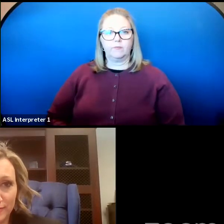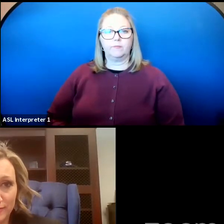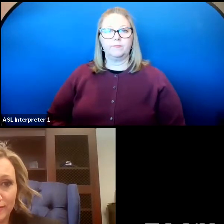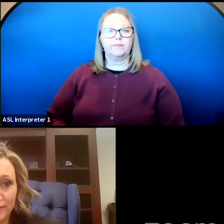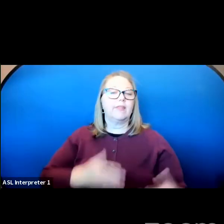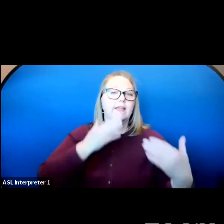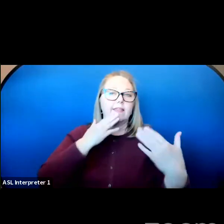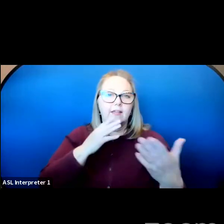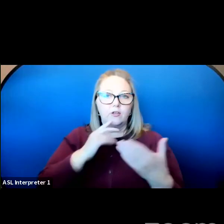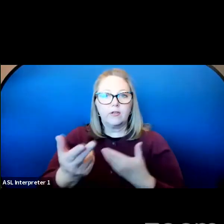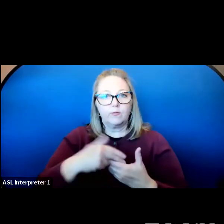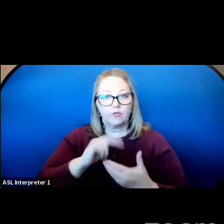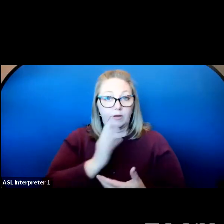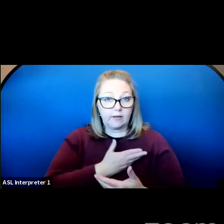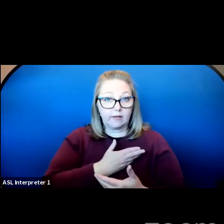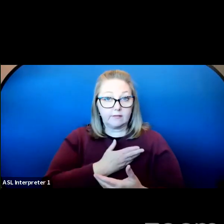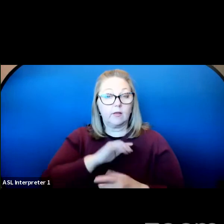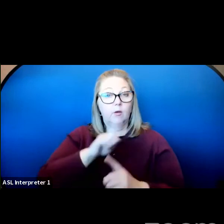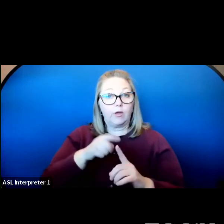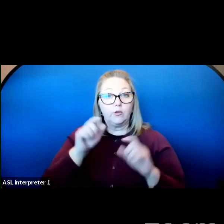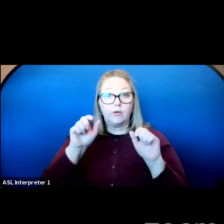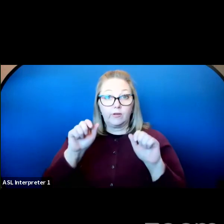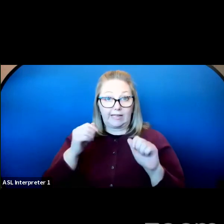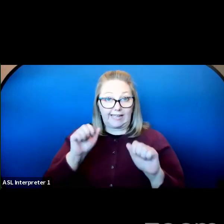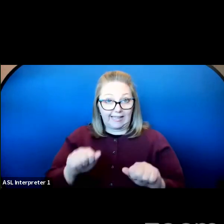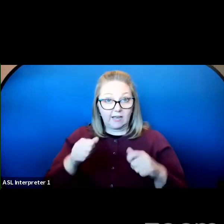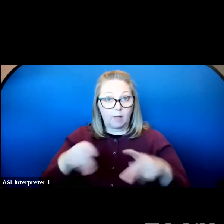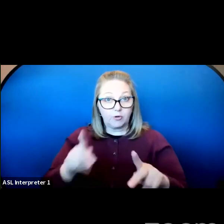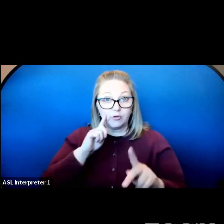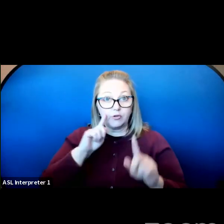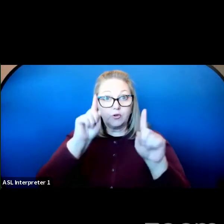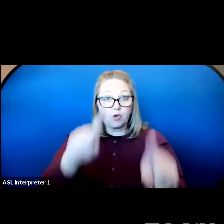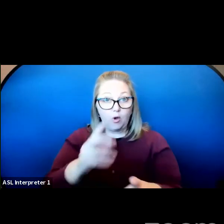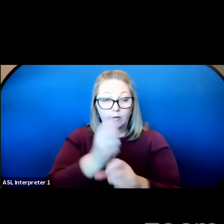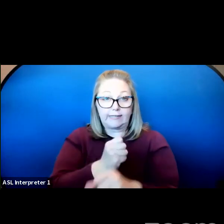Once again, please, when you get a chance to get your vaccine, take your shot for Nevada. Thank you.